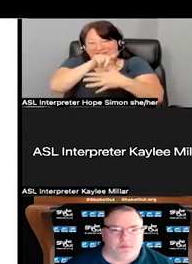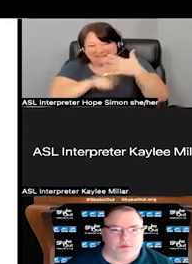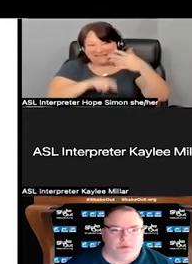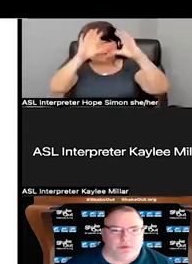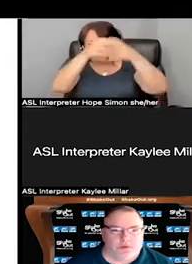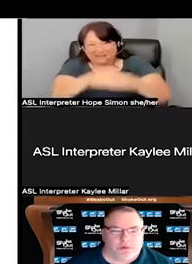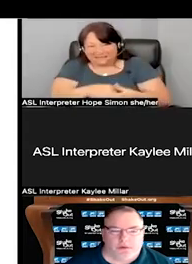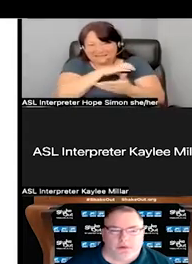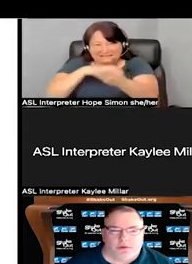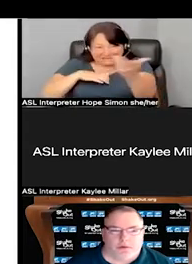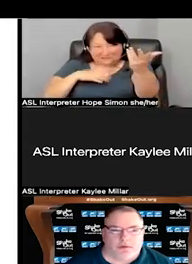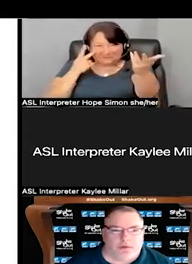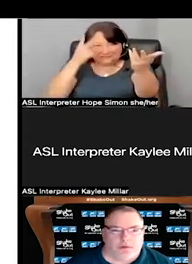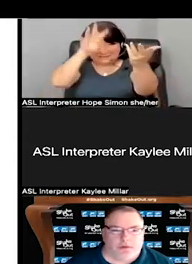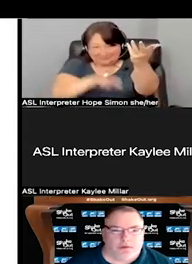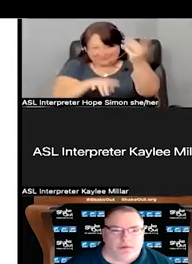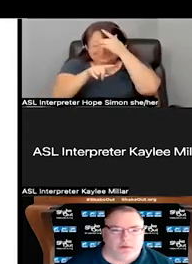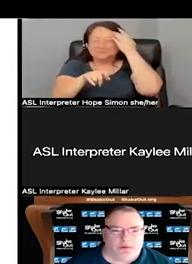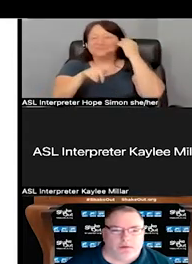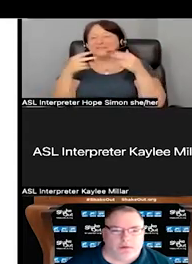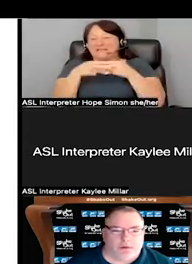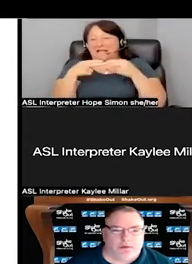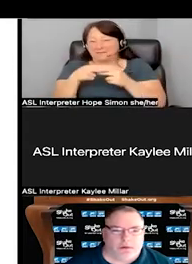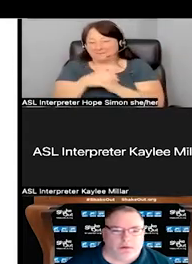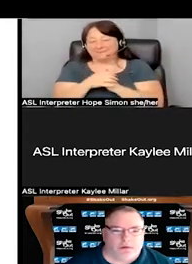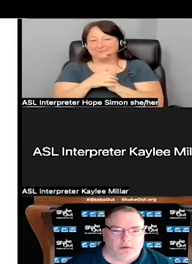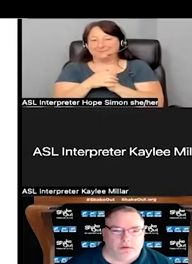you're looking at on the slide. And so first of all,